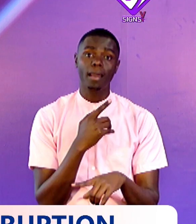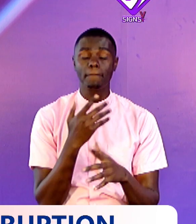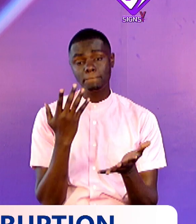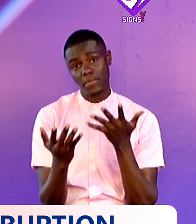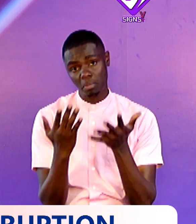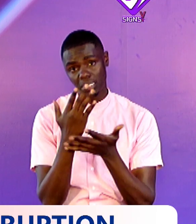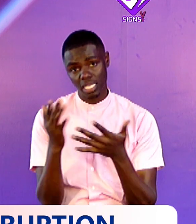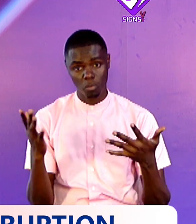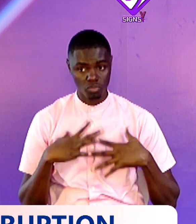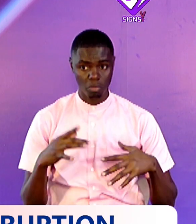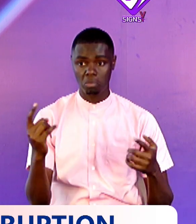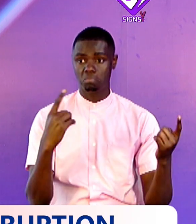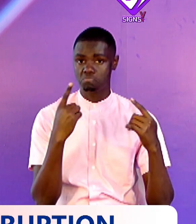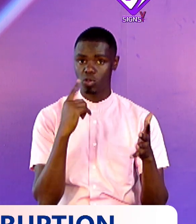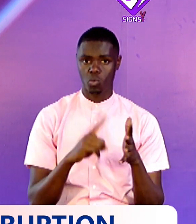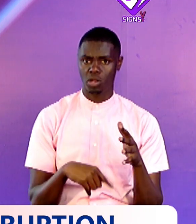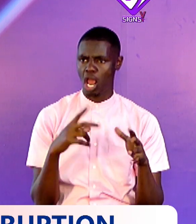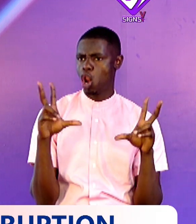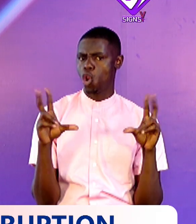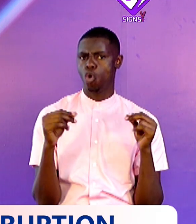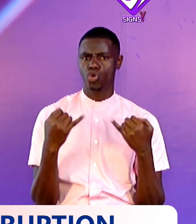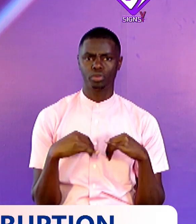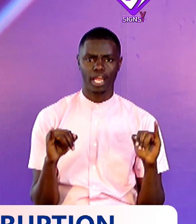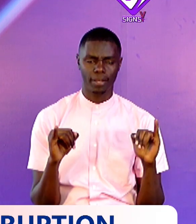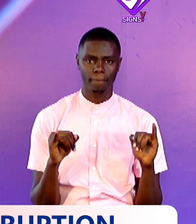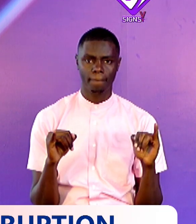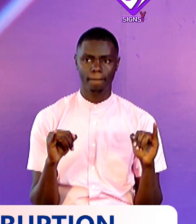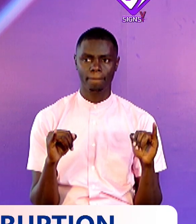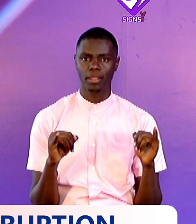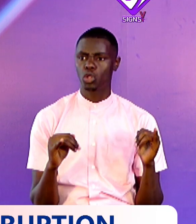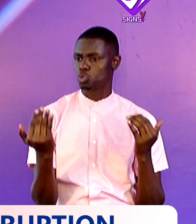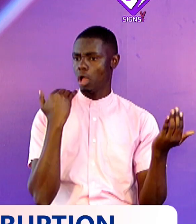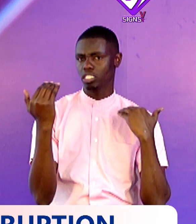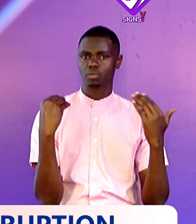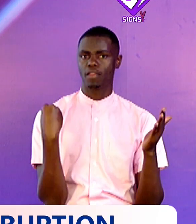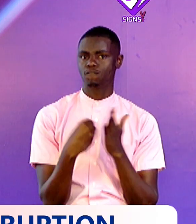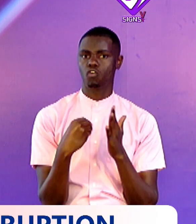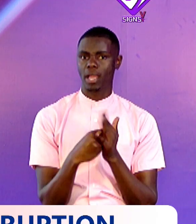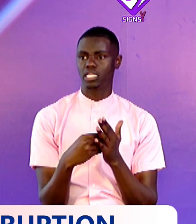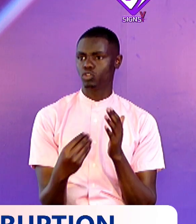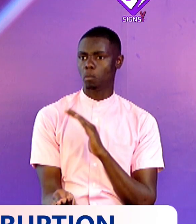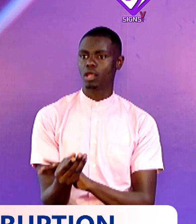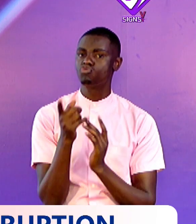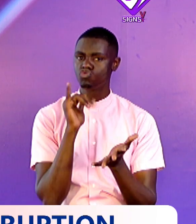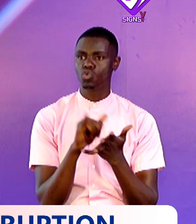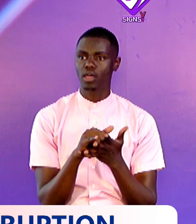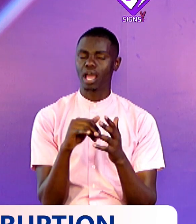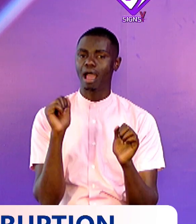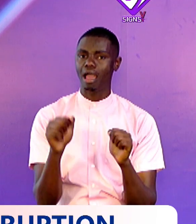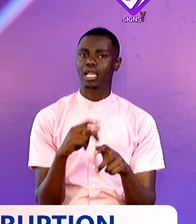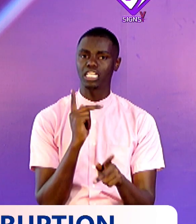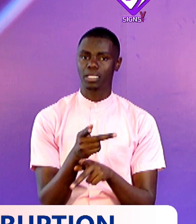of these people have come out and have said that, no, you tried to ask me for money so that I could keep silent on